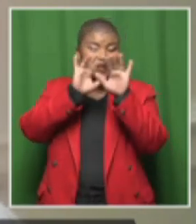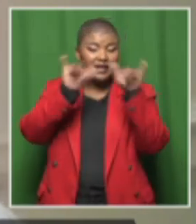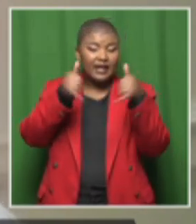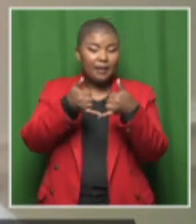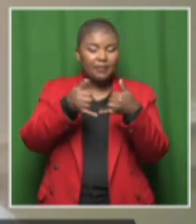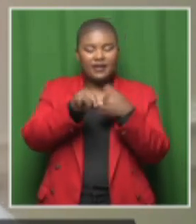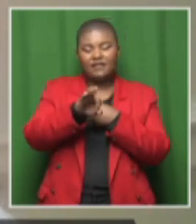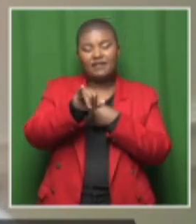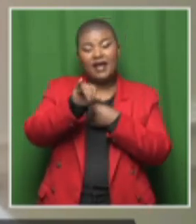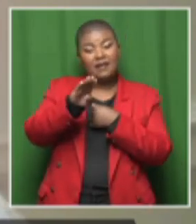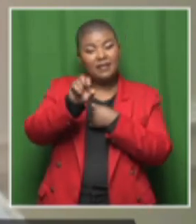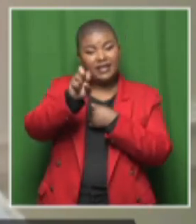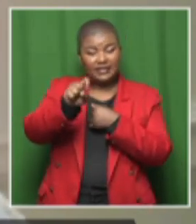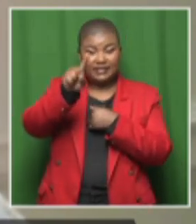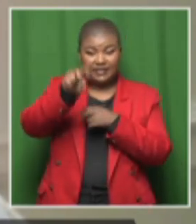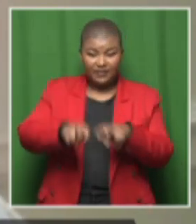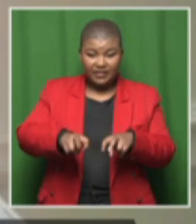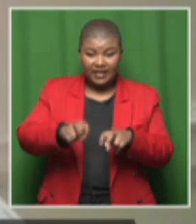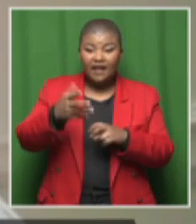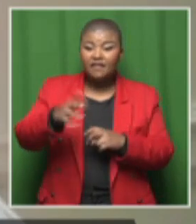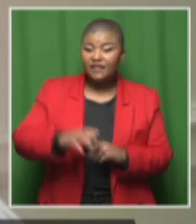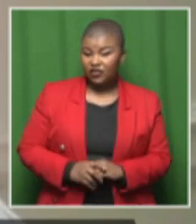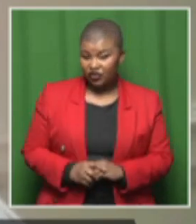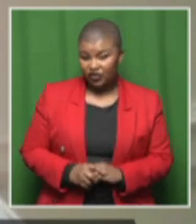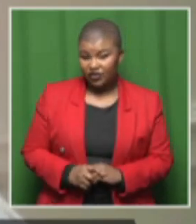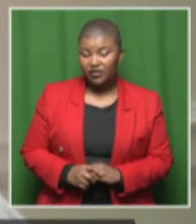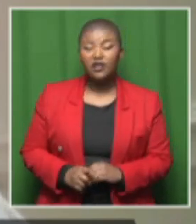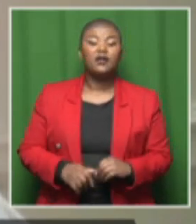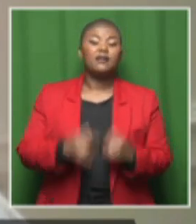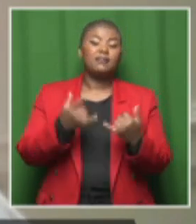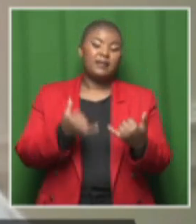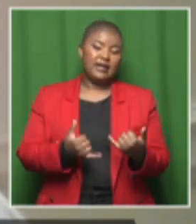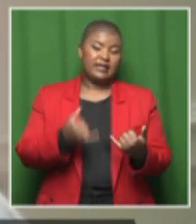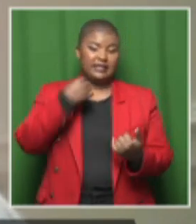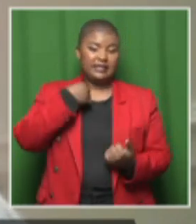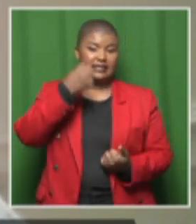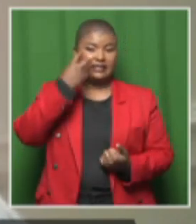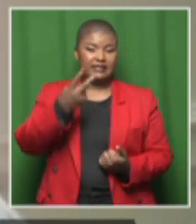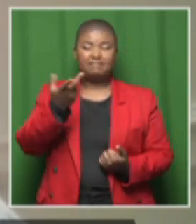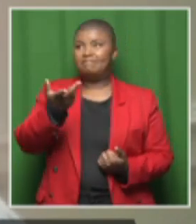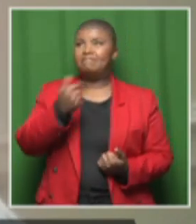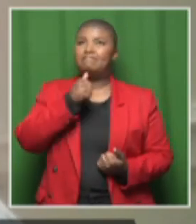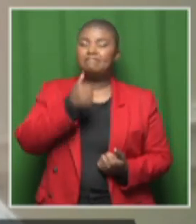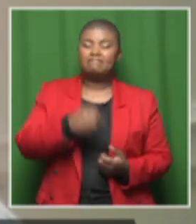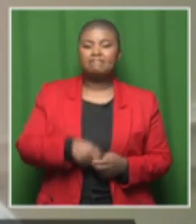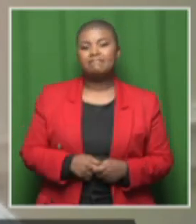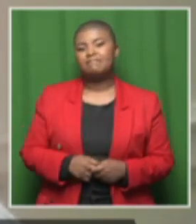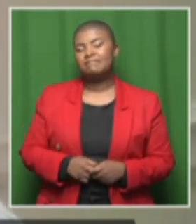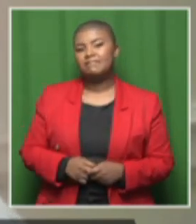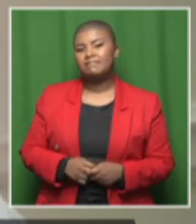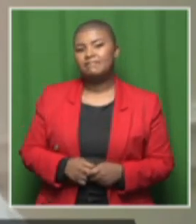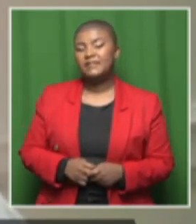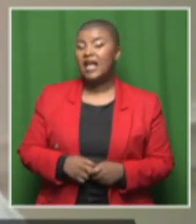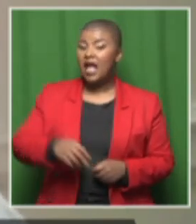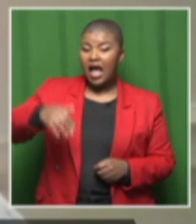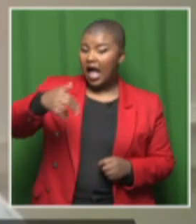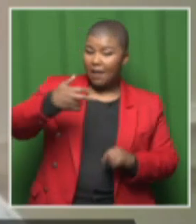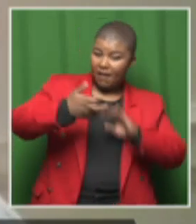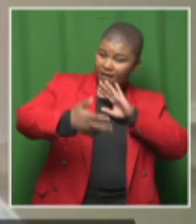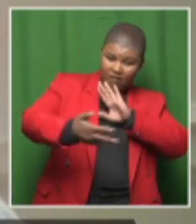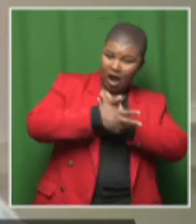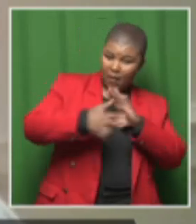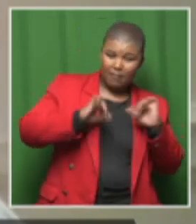Fivaz company that investigated, in a manner that says, the extent to which it was not authorized,